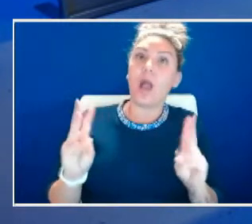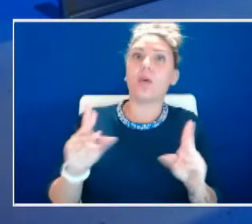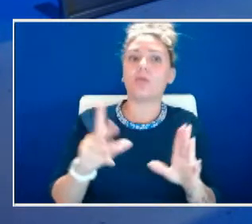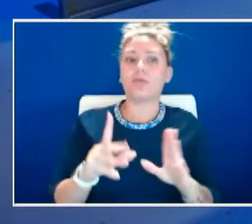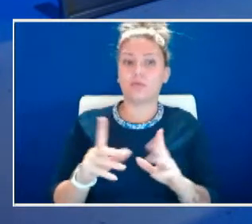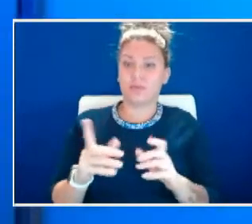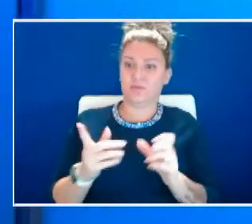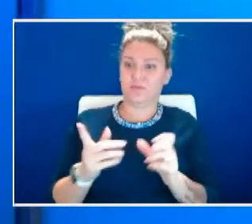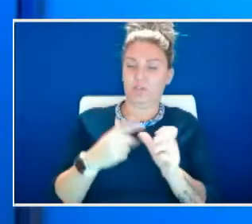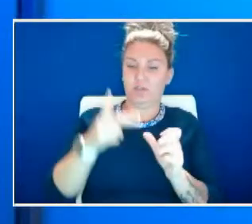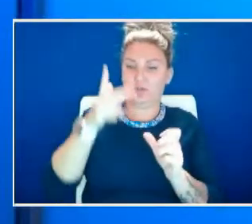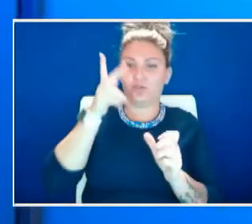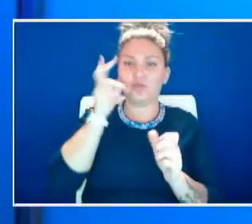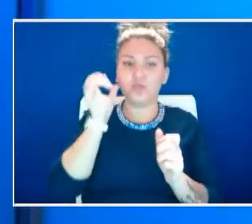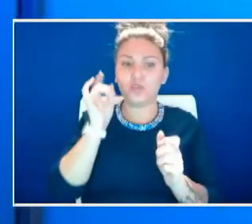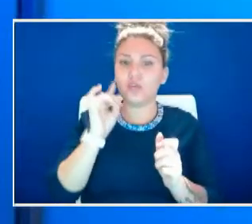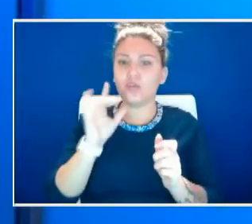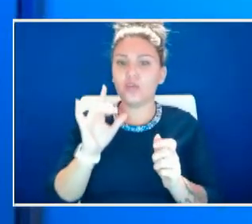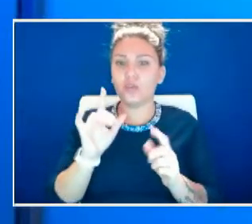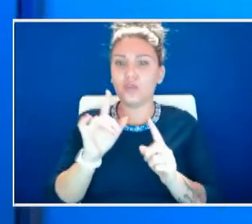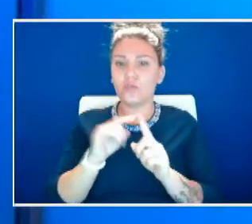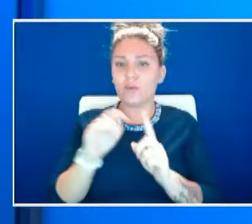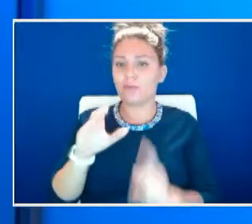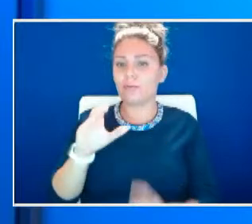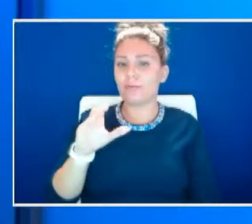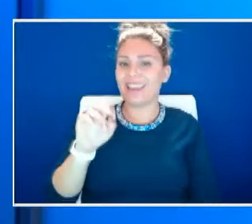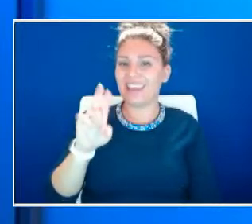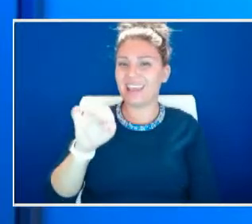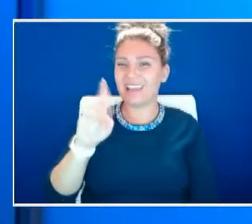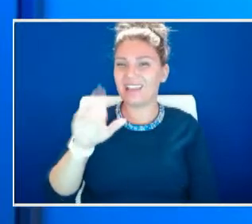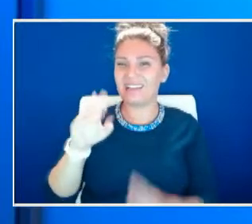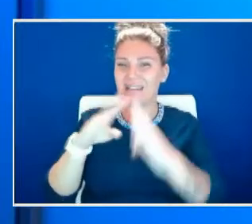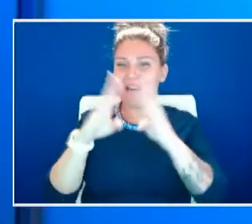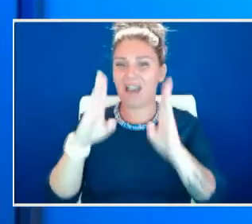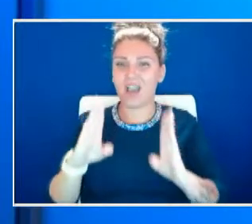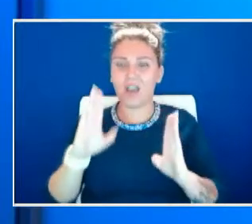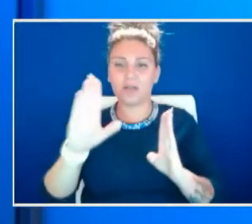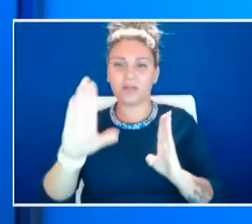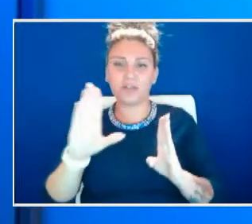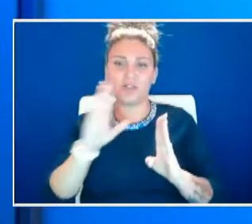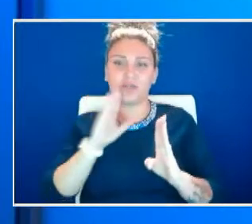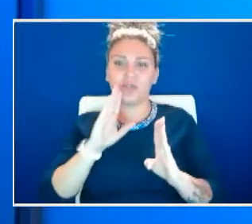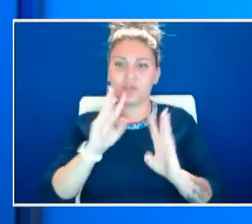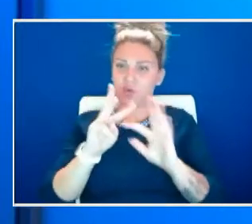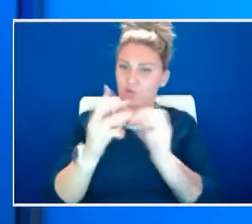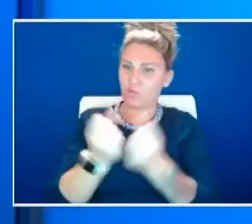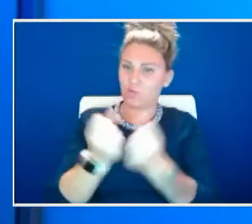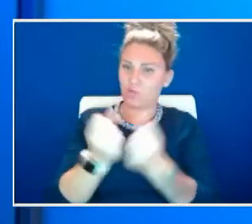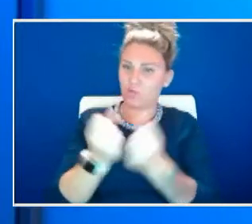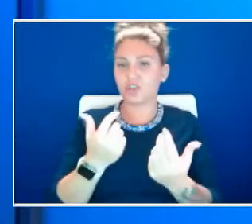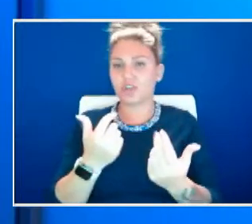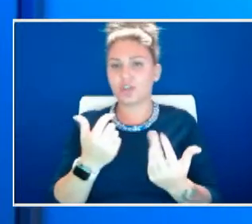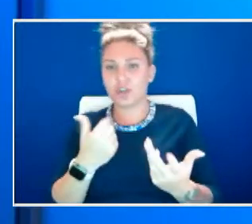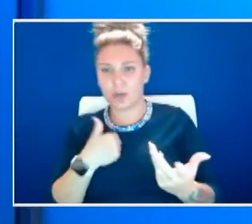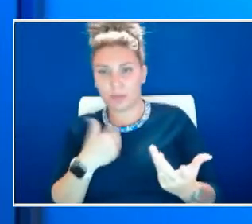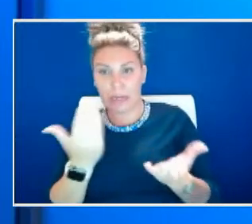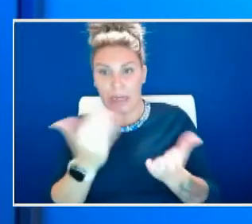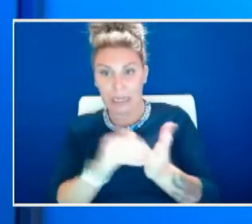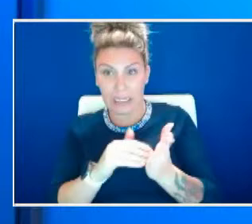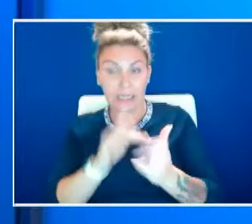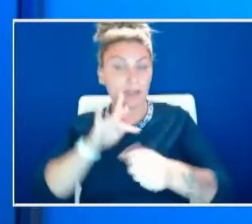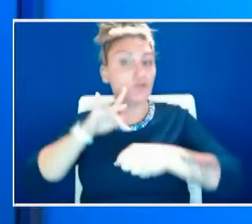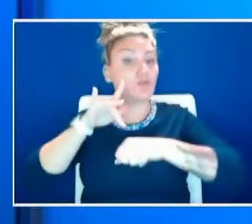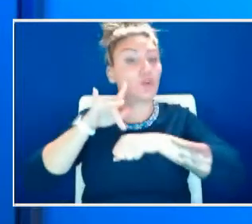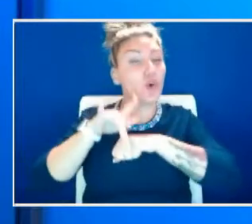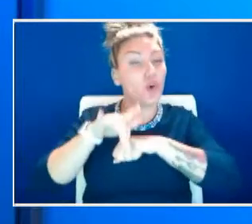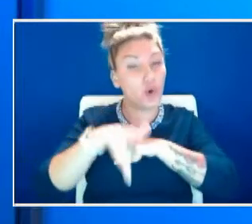heard about it at the Gilda House, went there for a little workshop. My little sister happened to be in town. And again, this is very early in